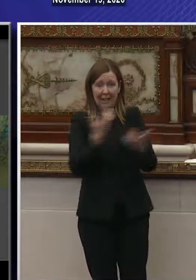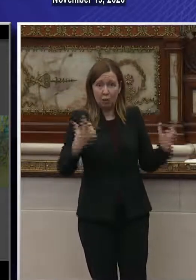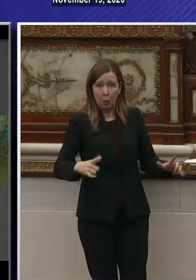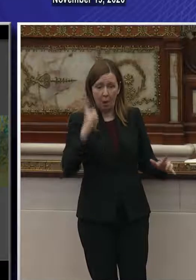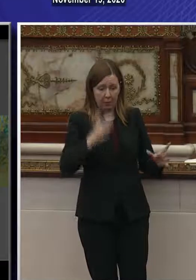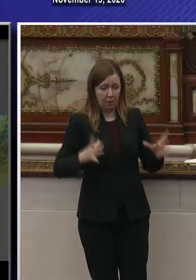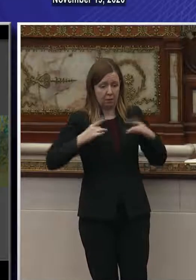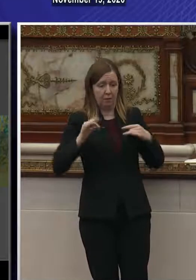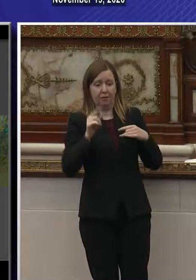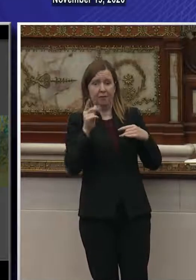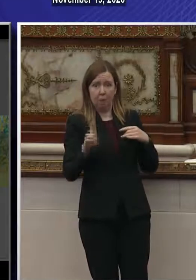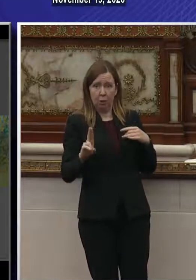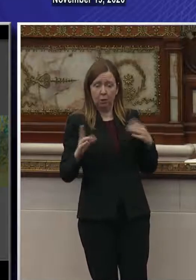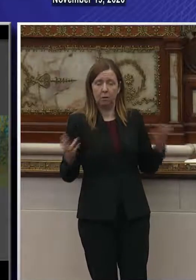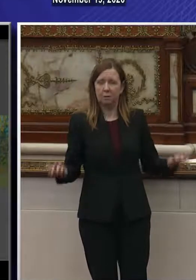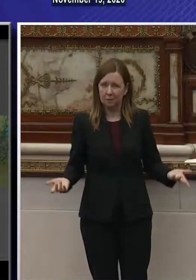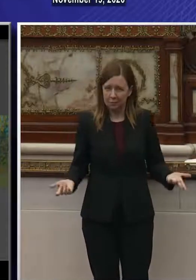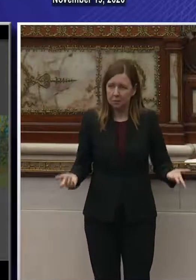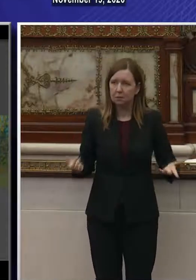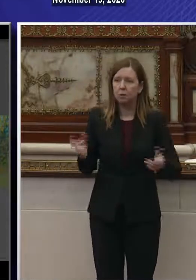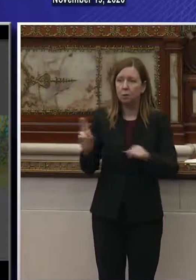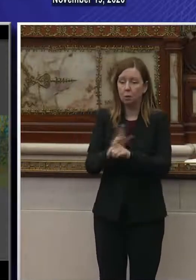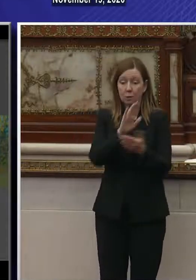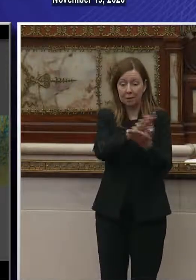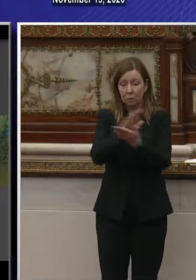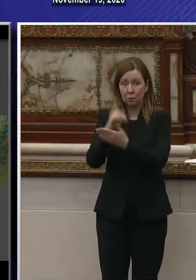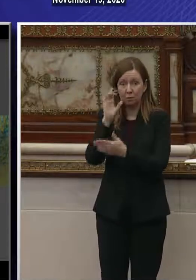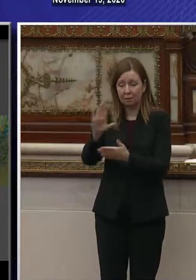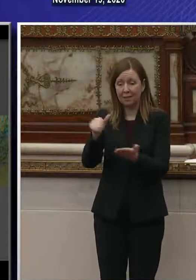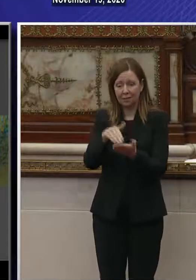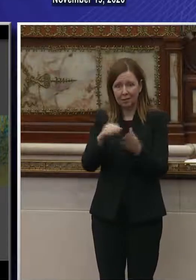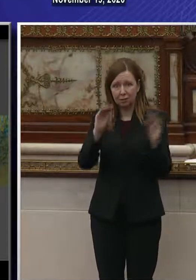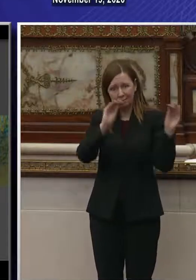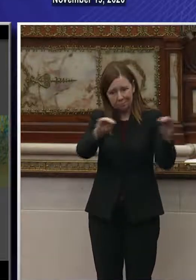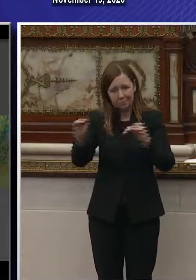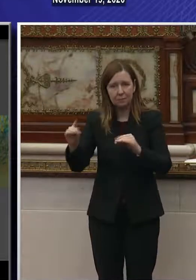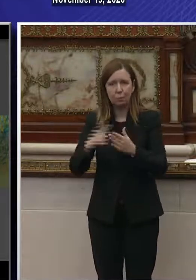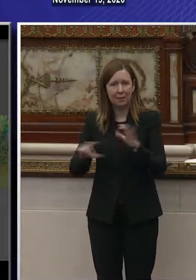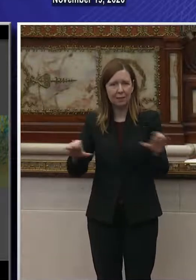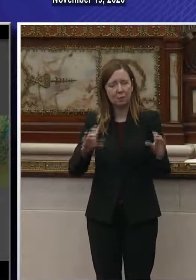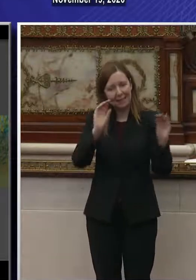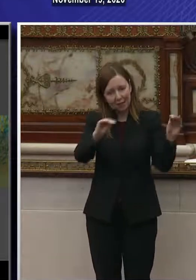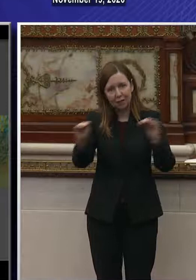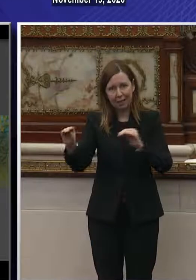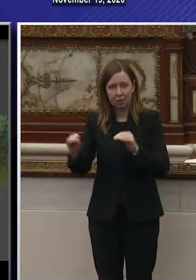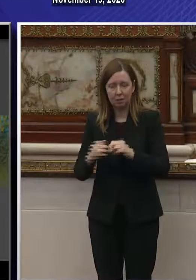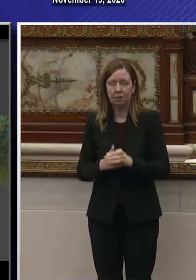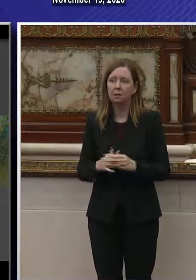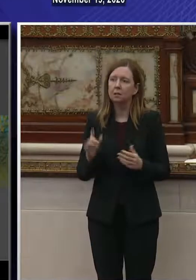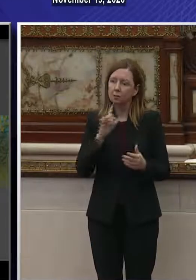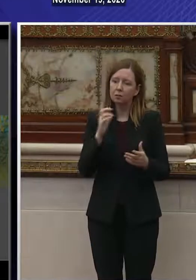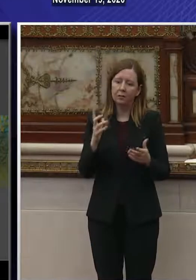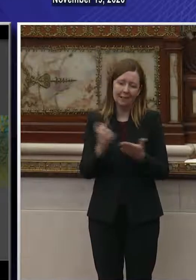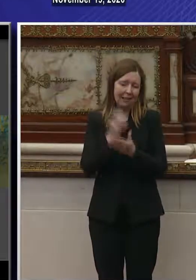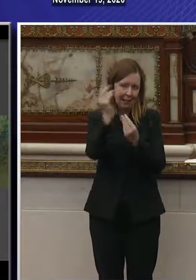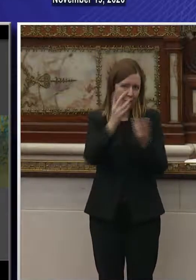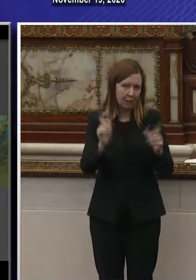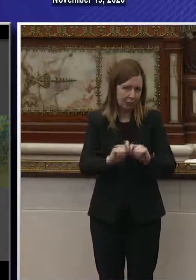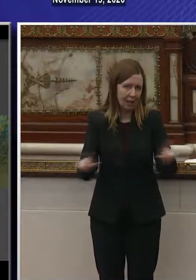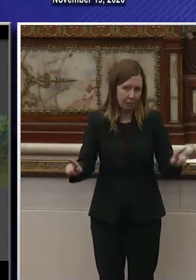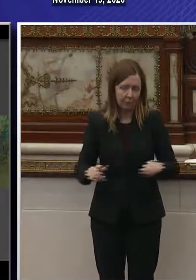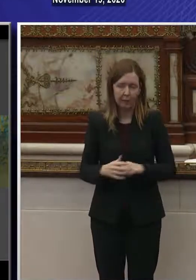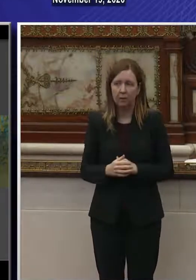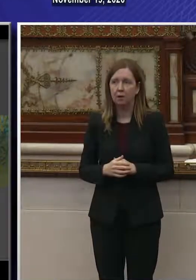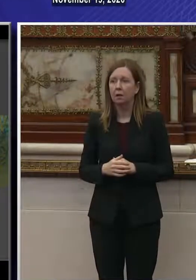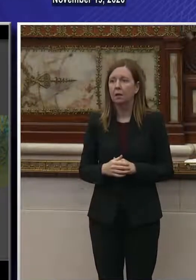I think, if nothing else, using schools for their central, what they do centrally, which is education, to get information out there